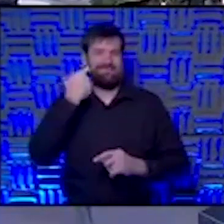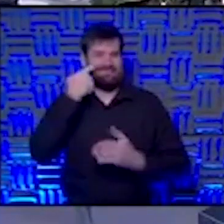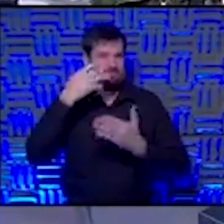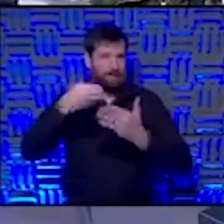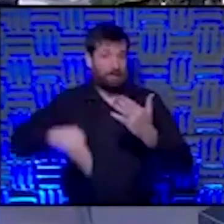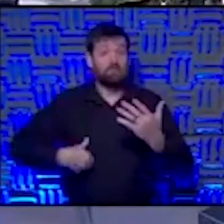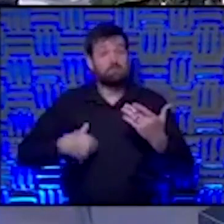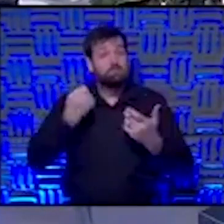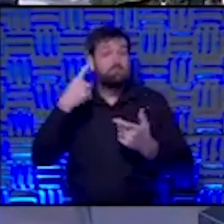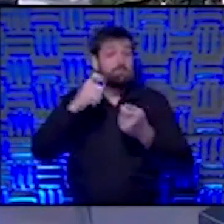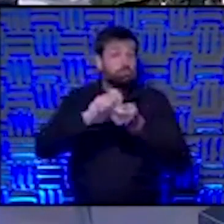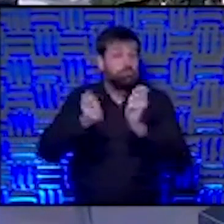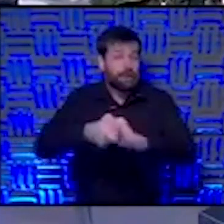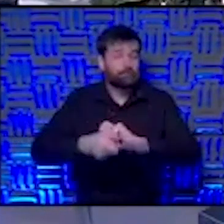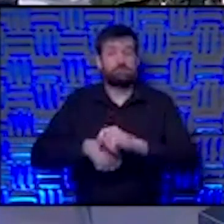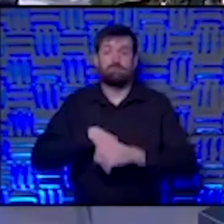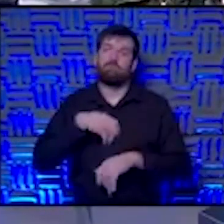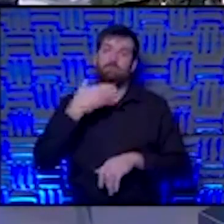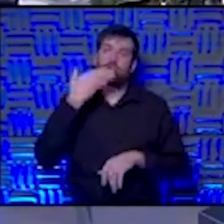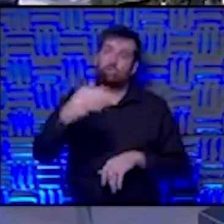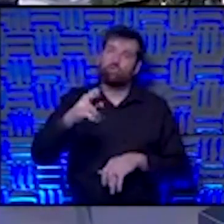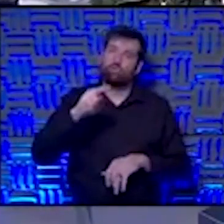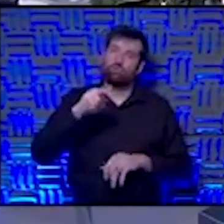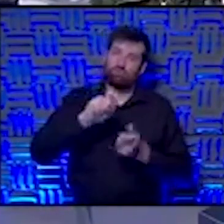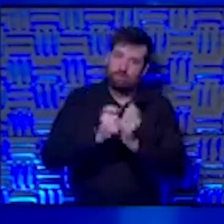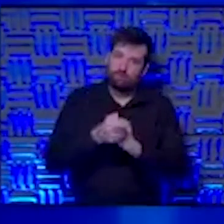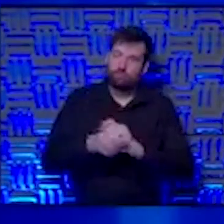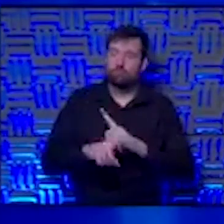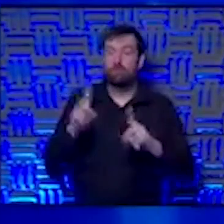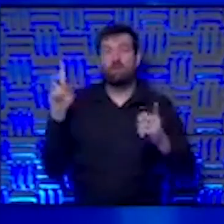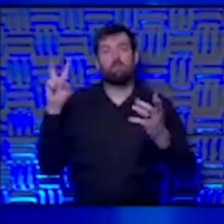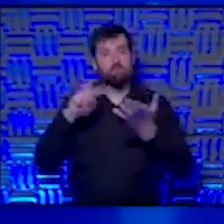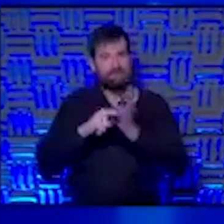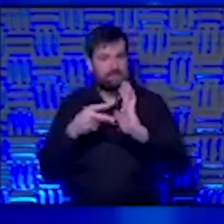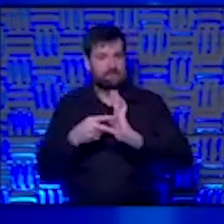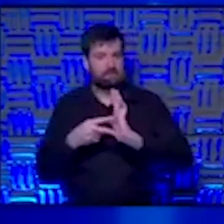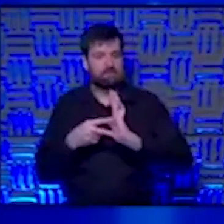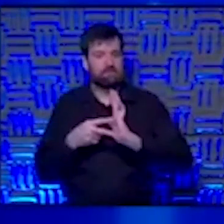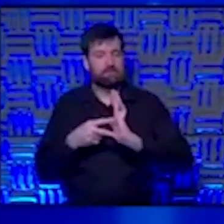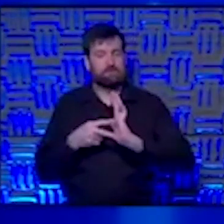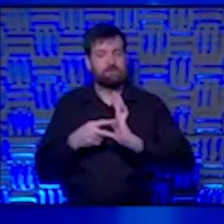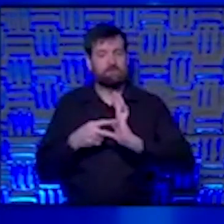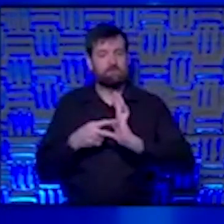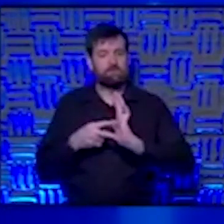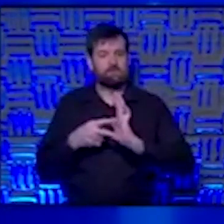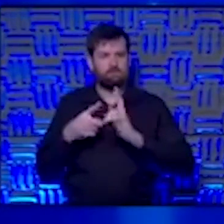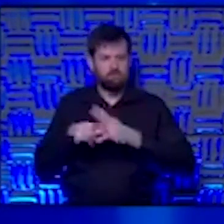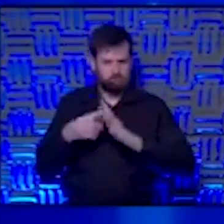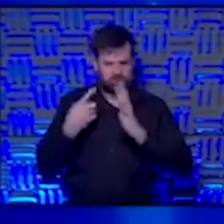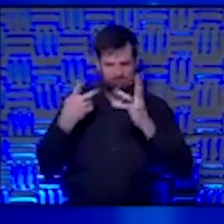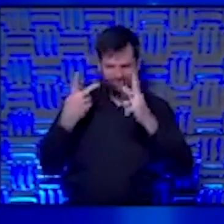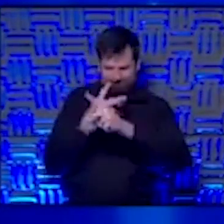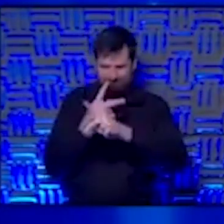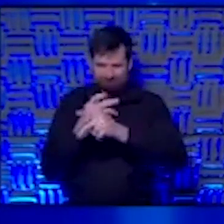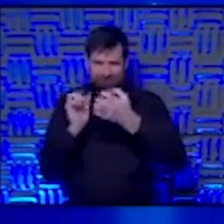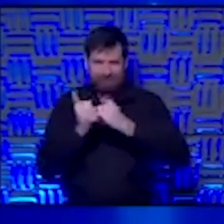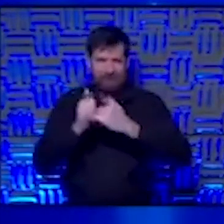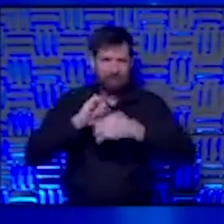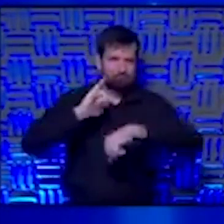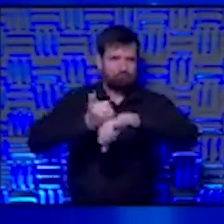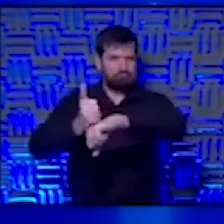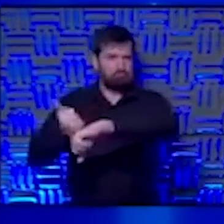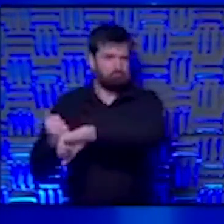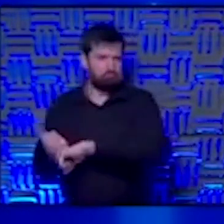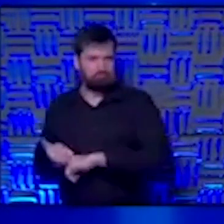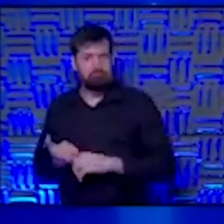it's a change, and I think it's a good change. But I think that means we're going to have to start trying to figure out how we implement that change. Yes.